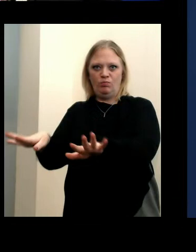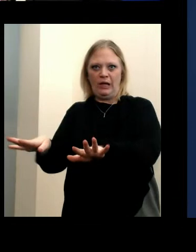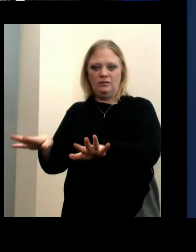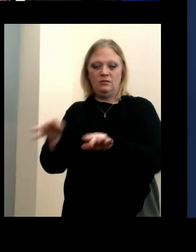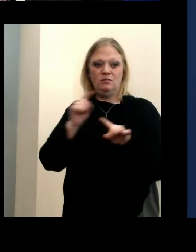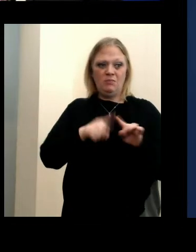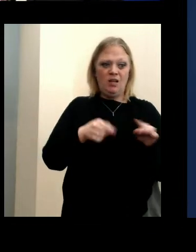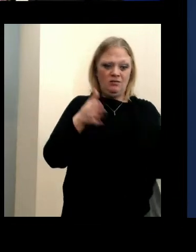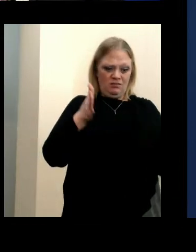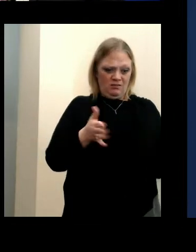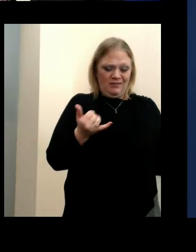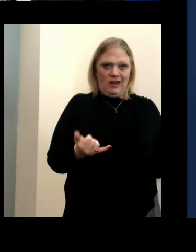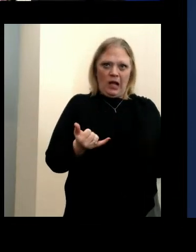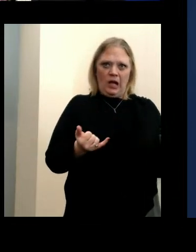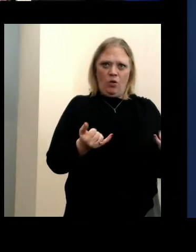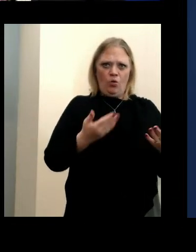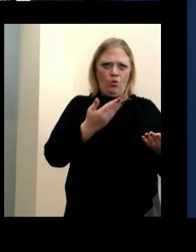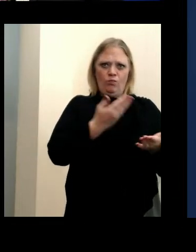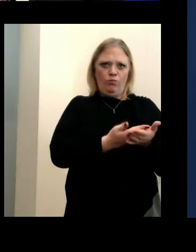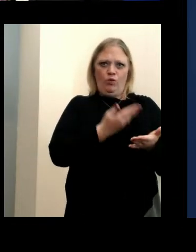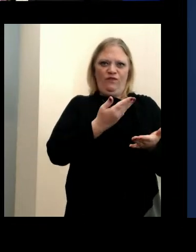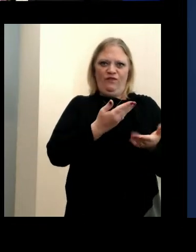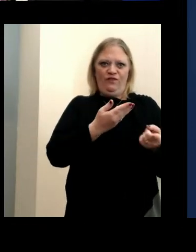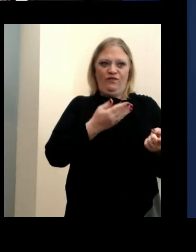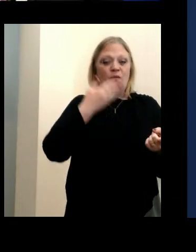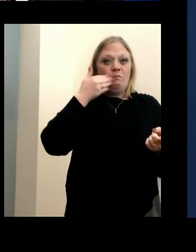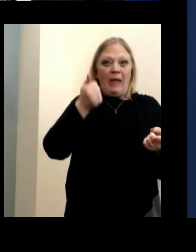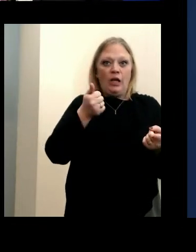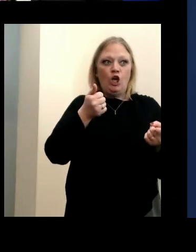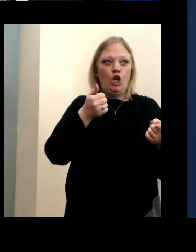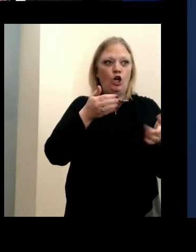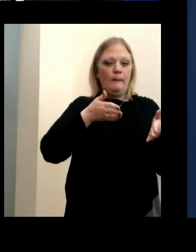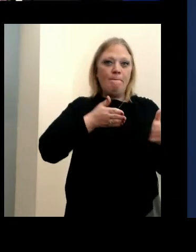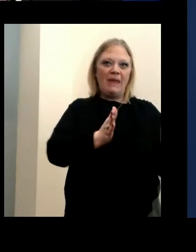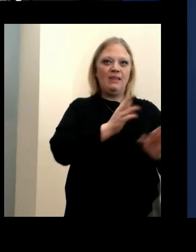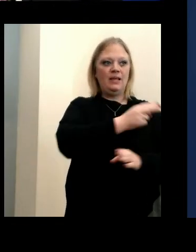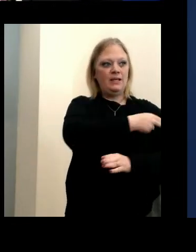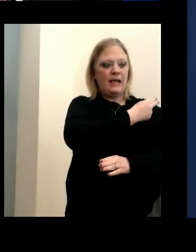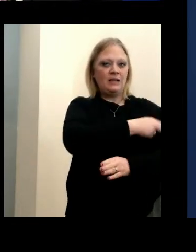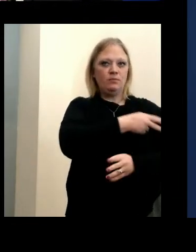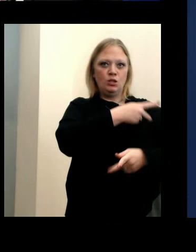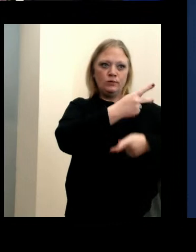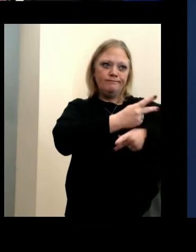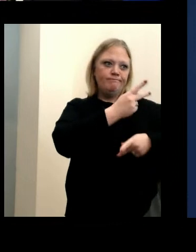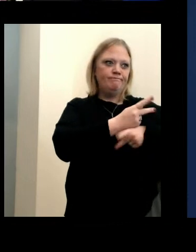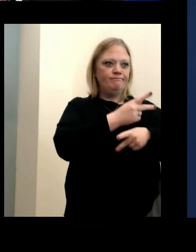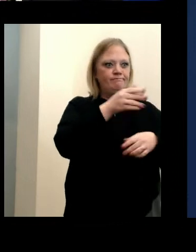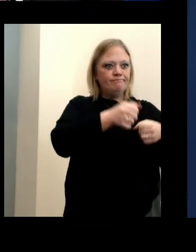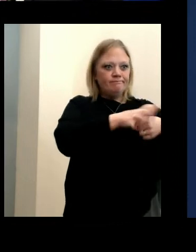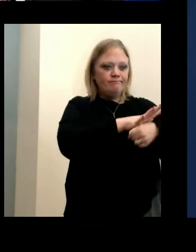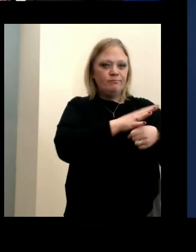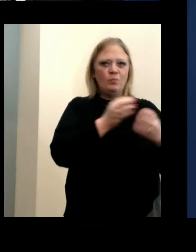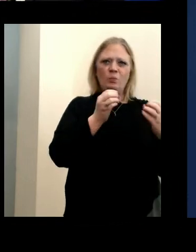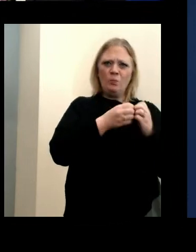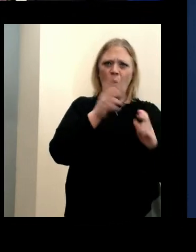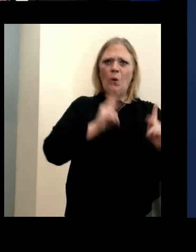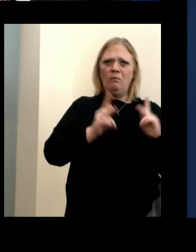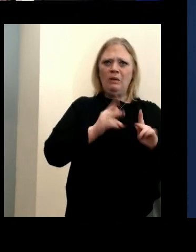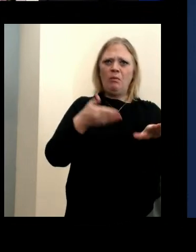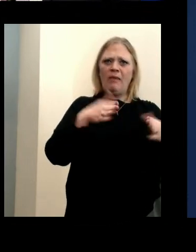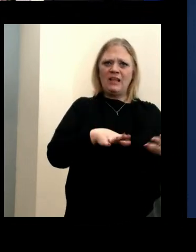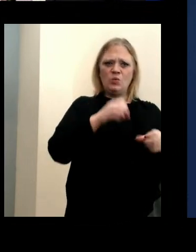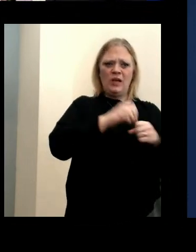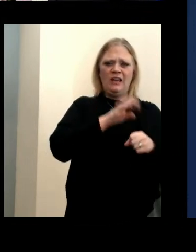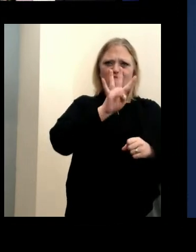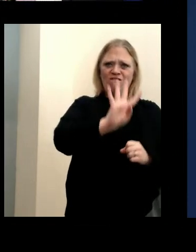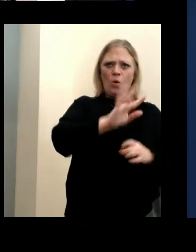show, even with the better methods that the hospitals have to treat individuals of COVID, more people have died in 4 months than the